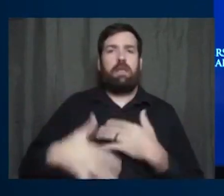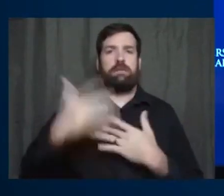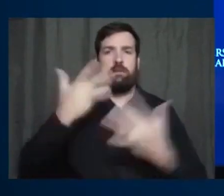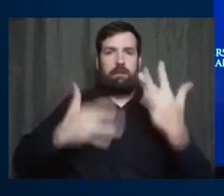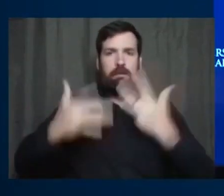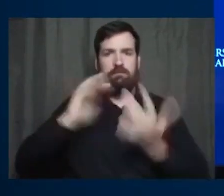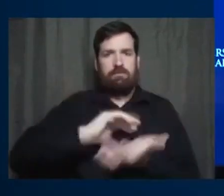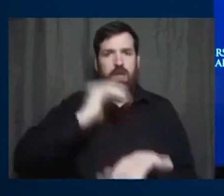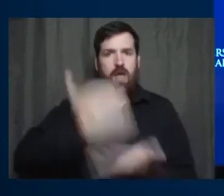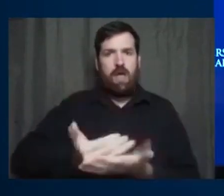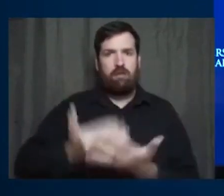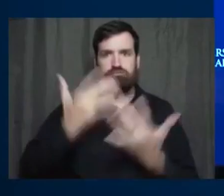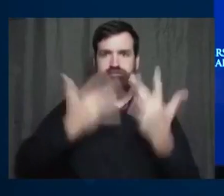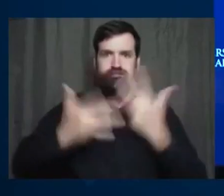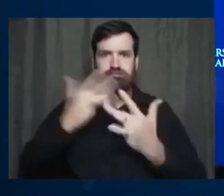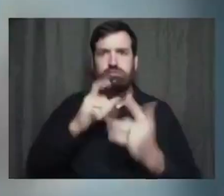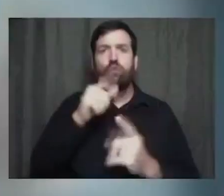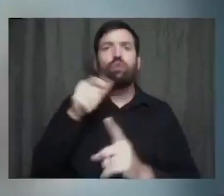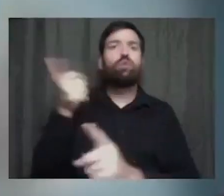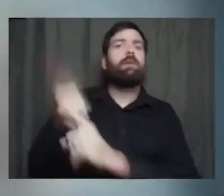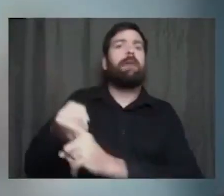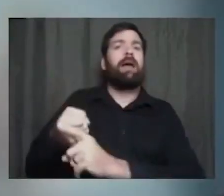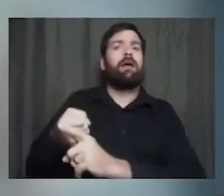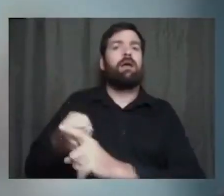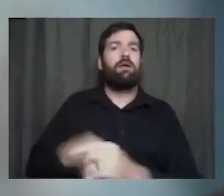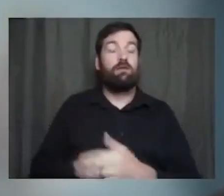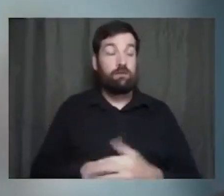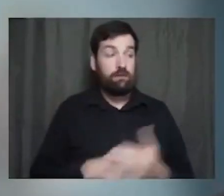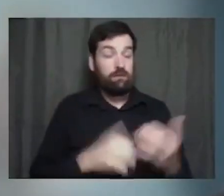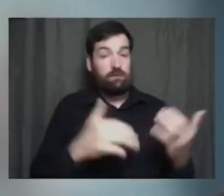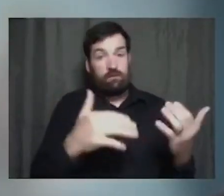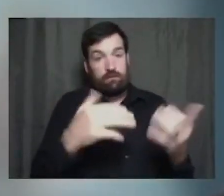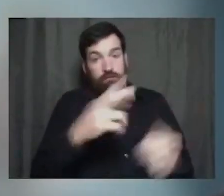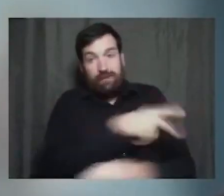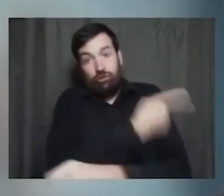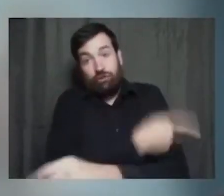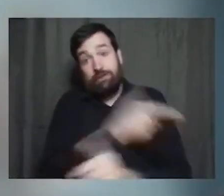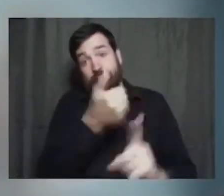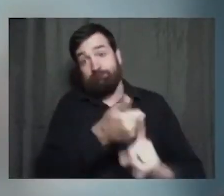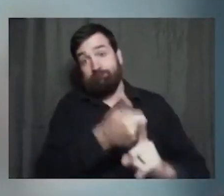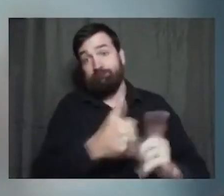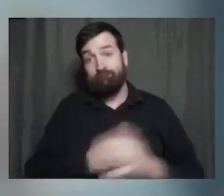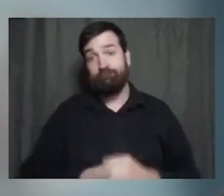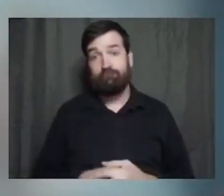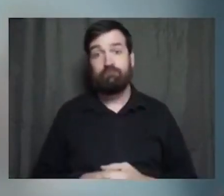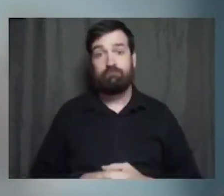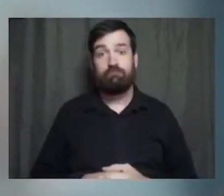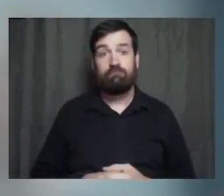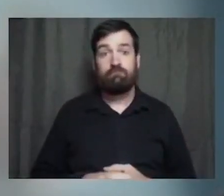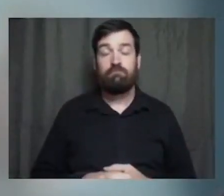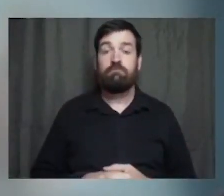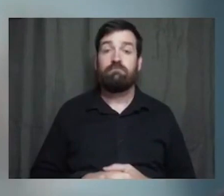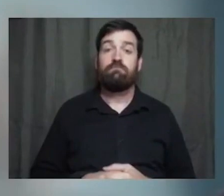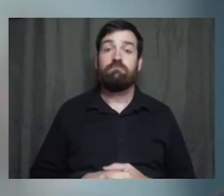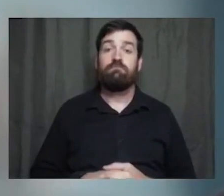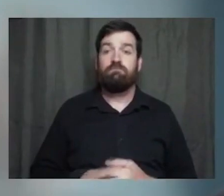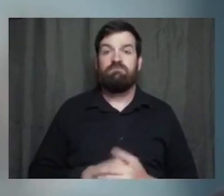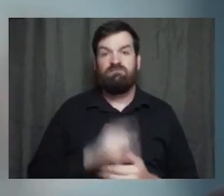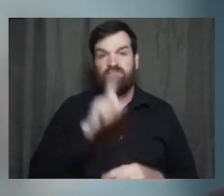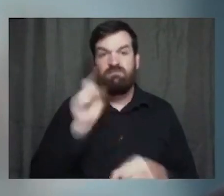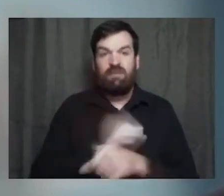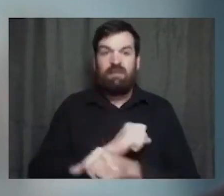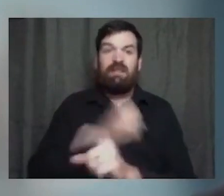Who does it impact the most? Yeah, it impacts patients the most. Definitely, it impacts the patients.